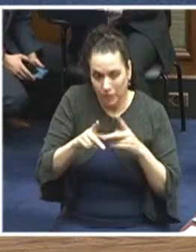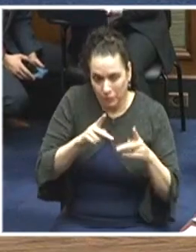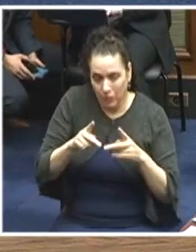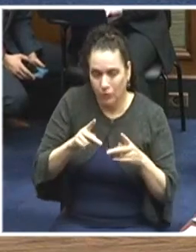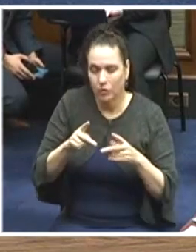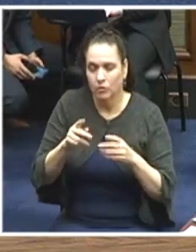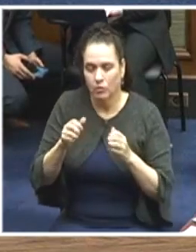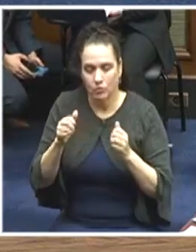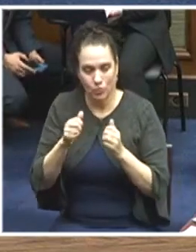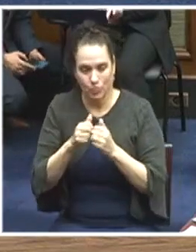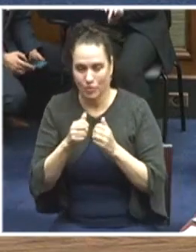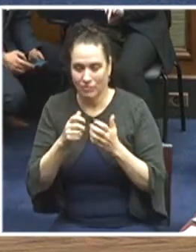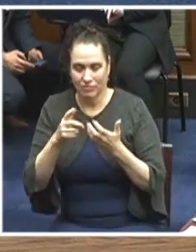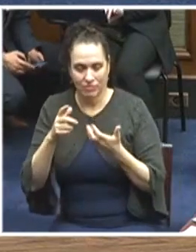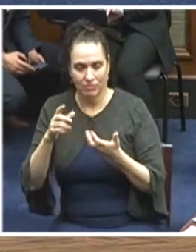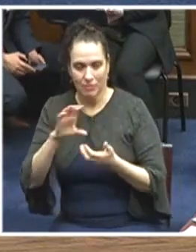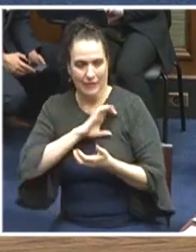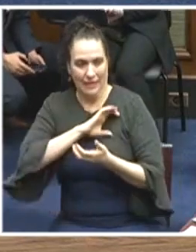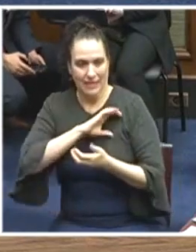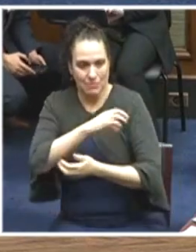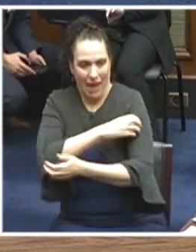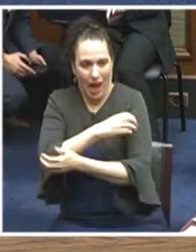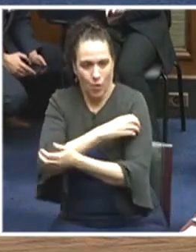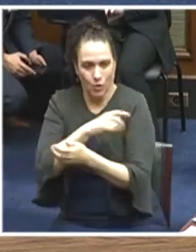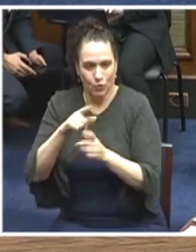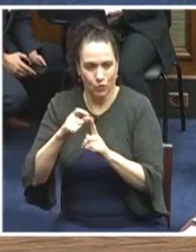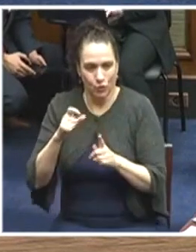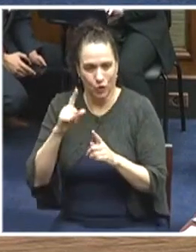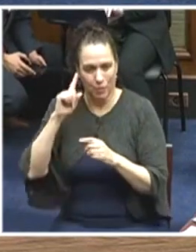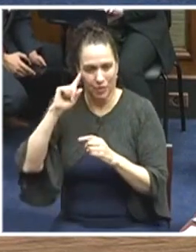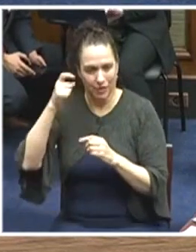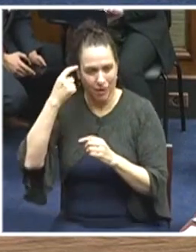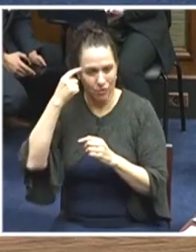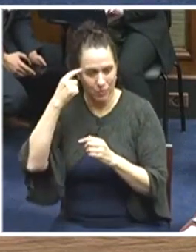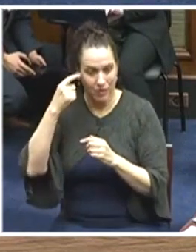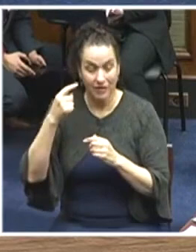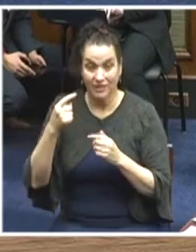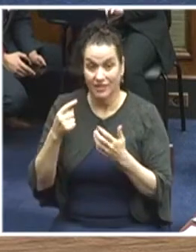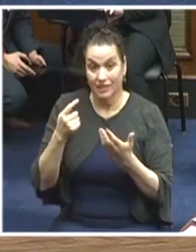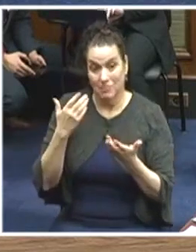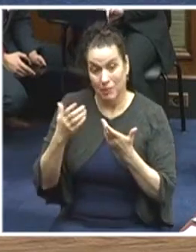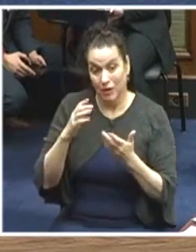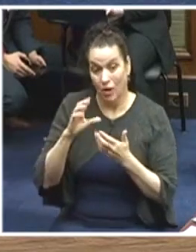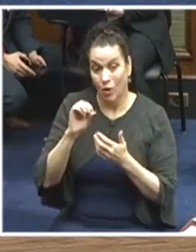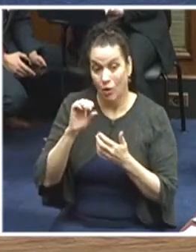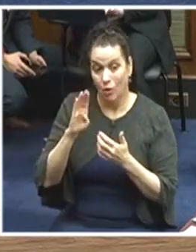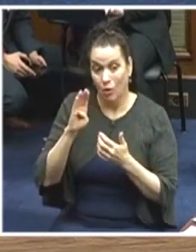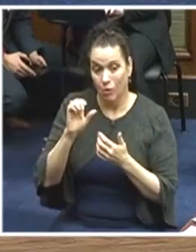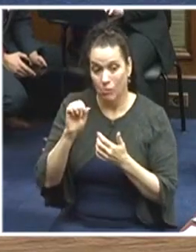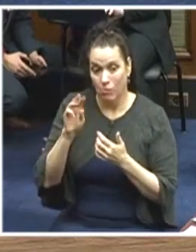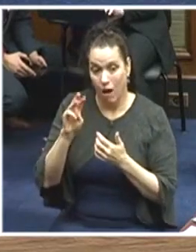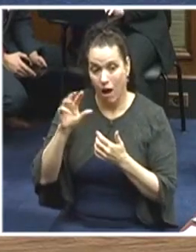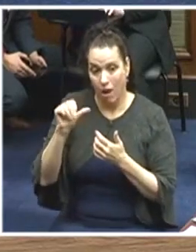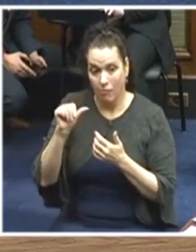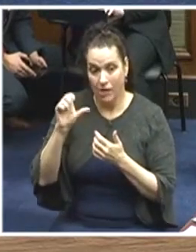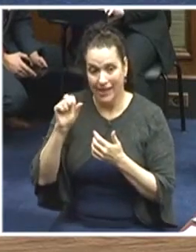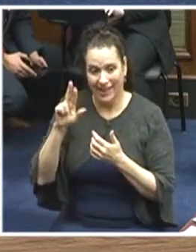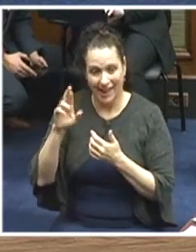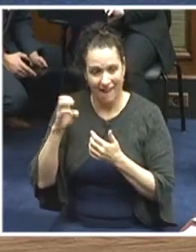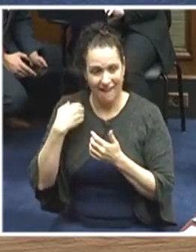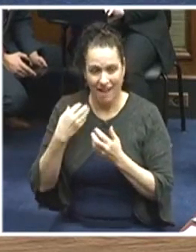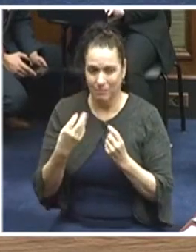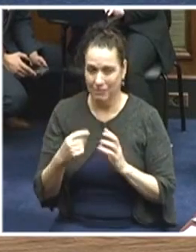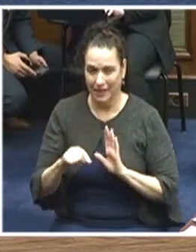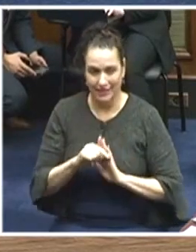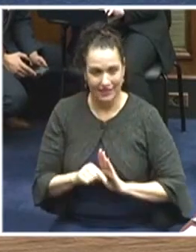a complicit government. Now, perhaps to solve the instability of Obamacare, which is inherent to it, the government could just take over all